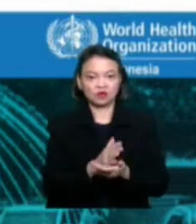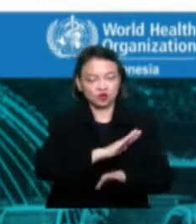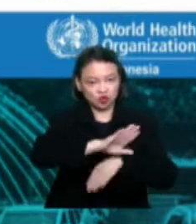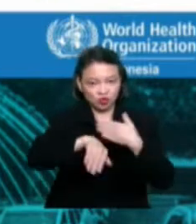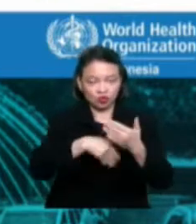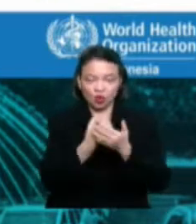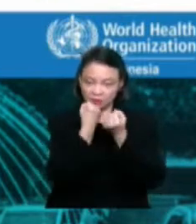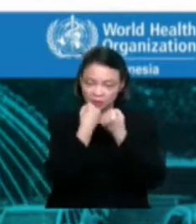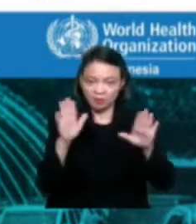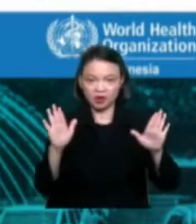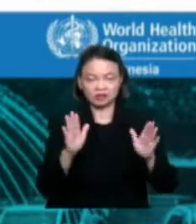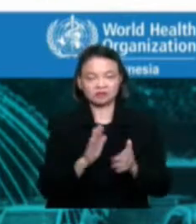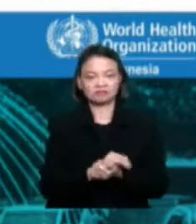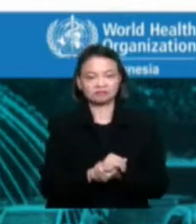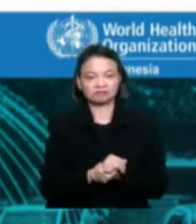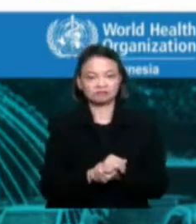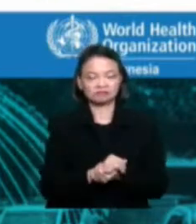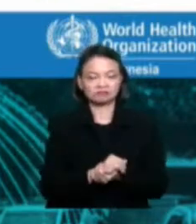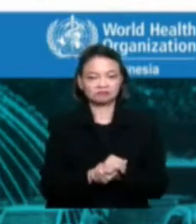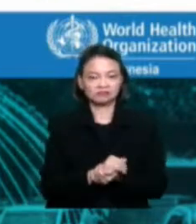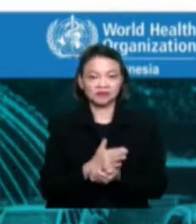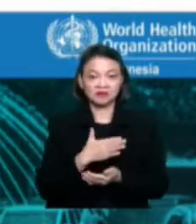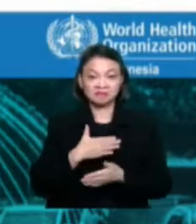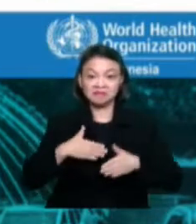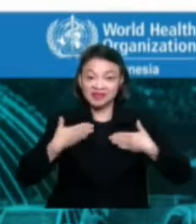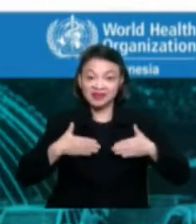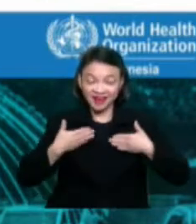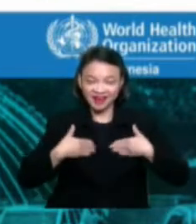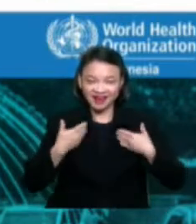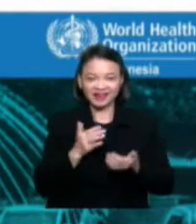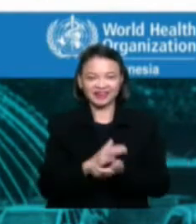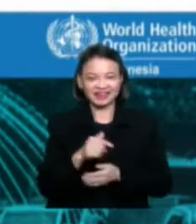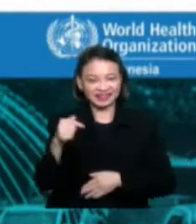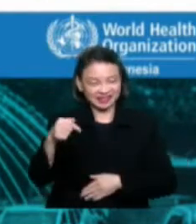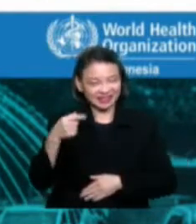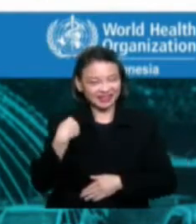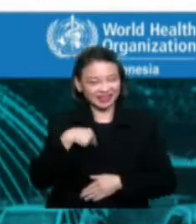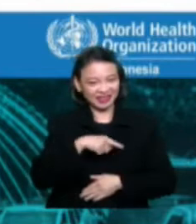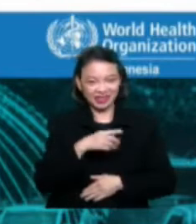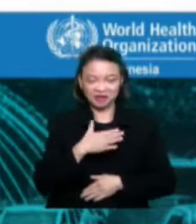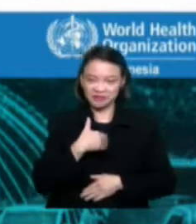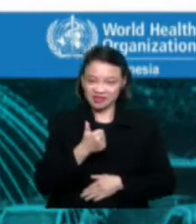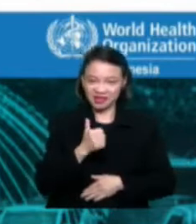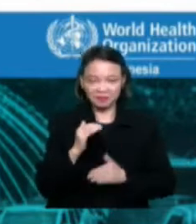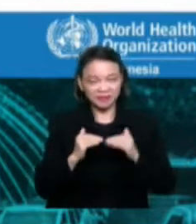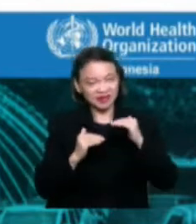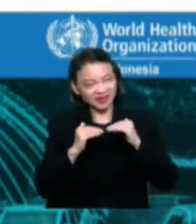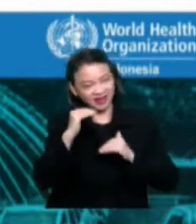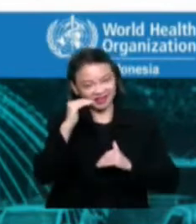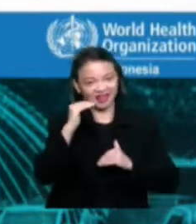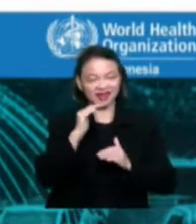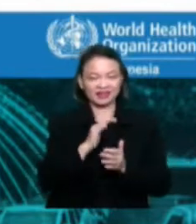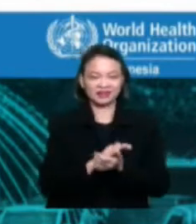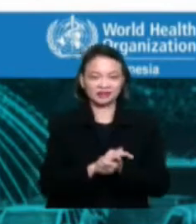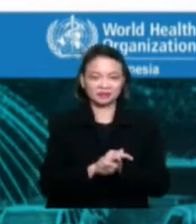look at the food stalls there, we could probably increase the options of food into more healthier